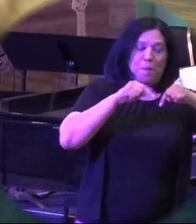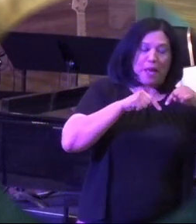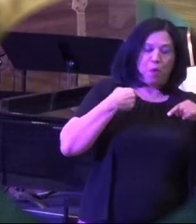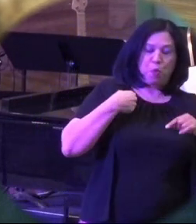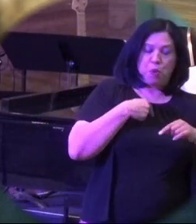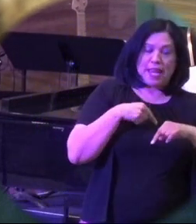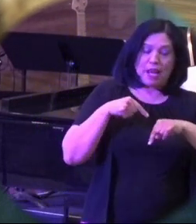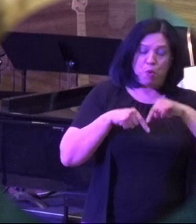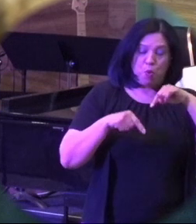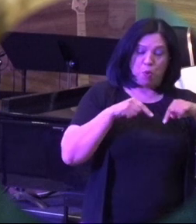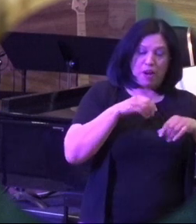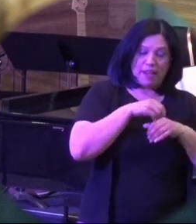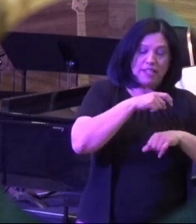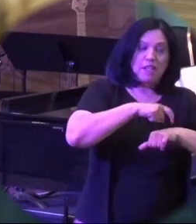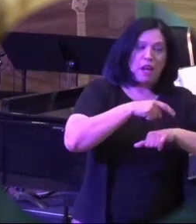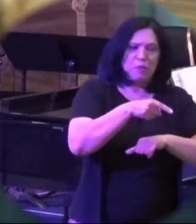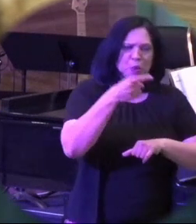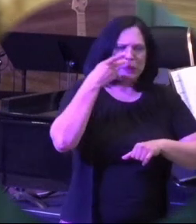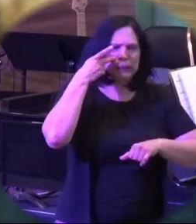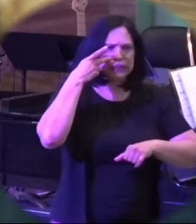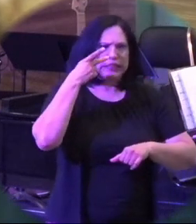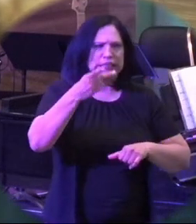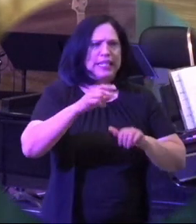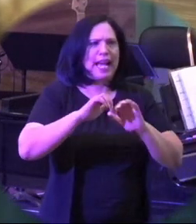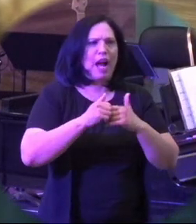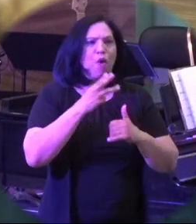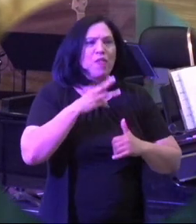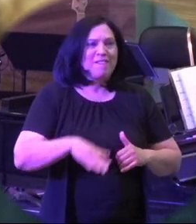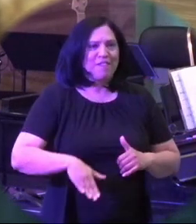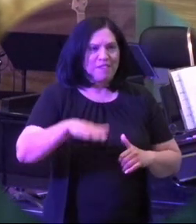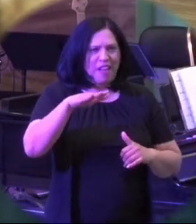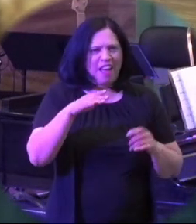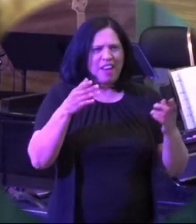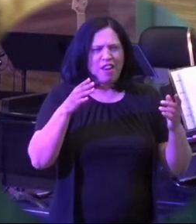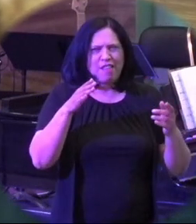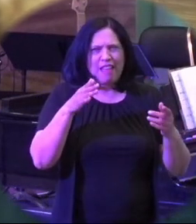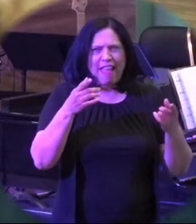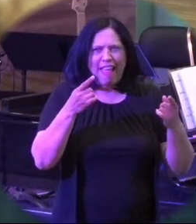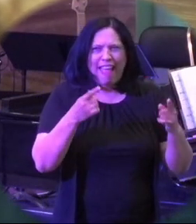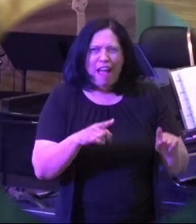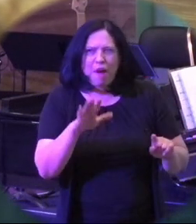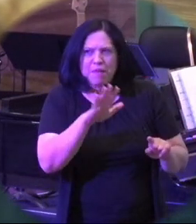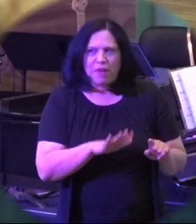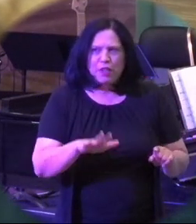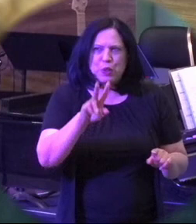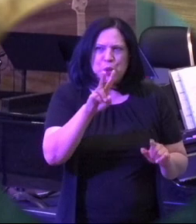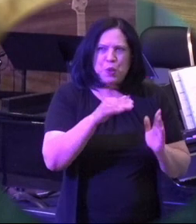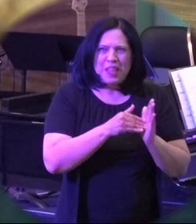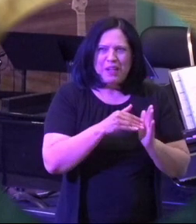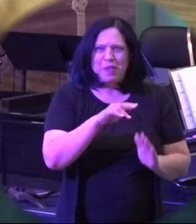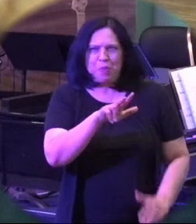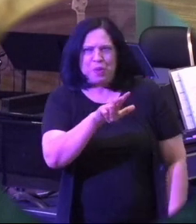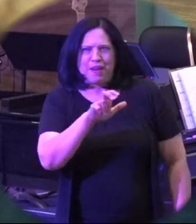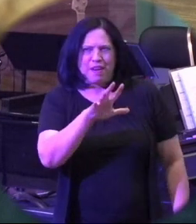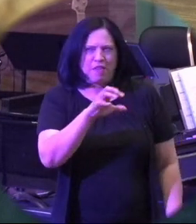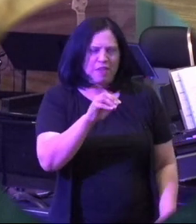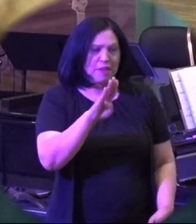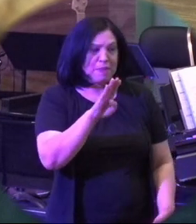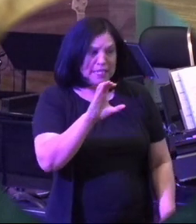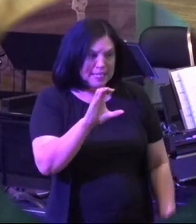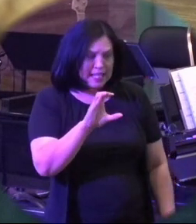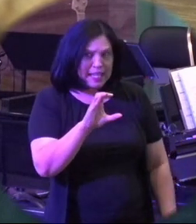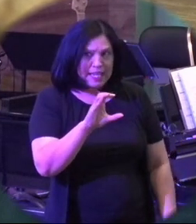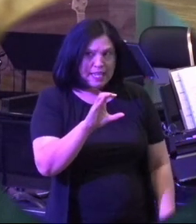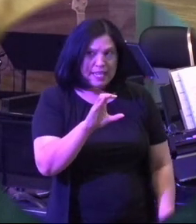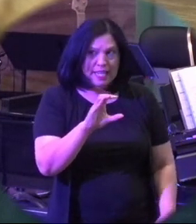time. You can see how the flood probably occurred at about 2,350 BC. Now, coming back